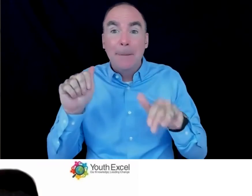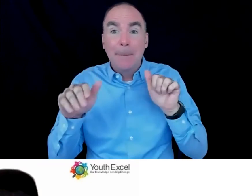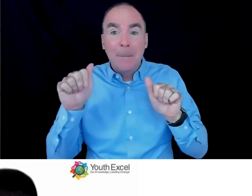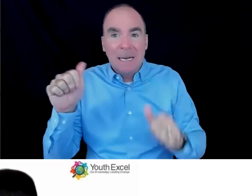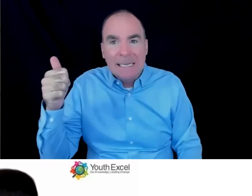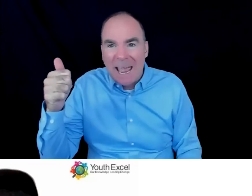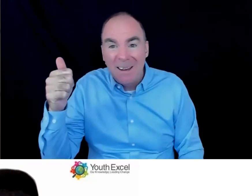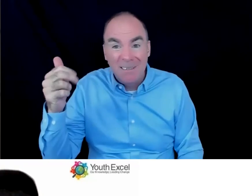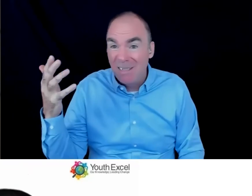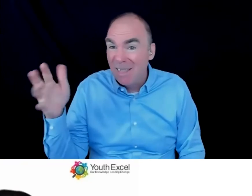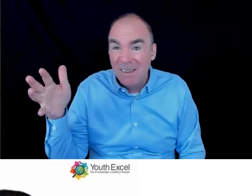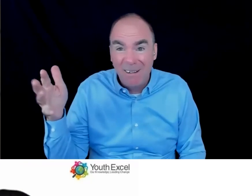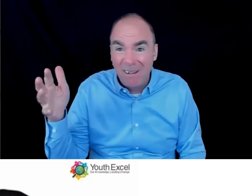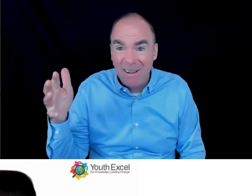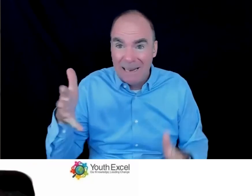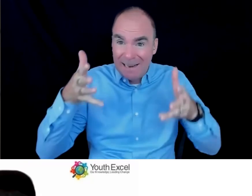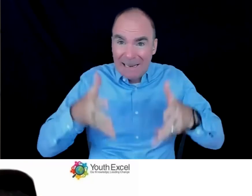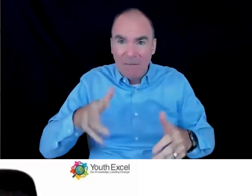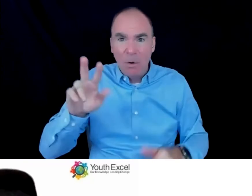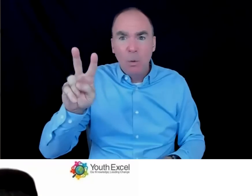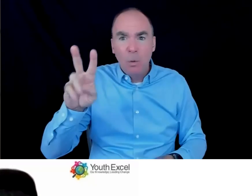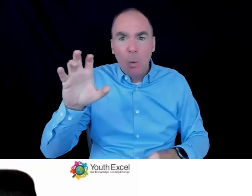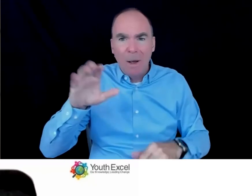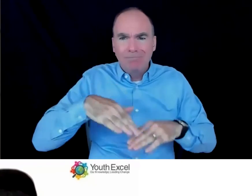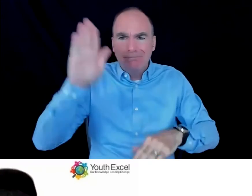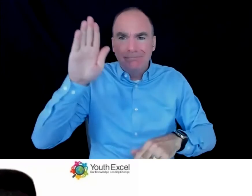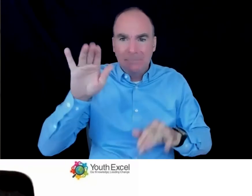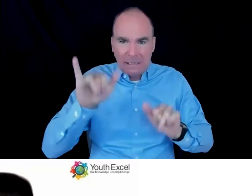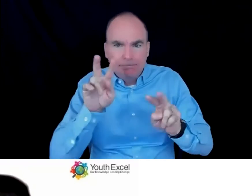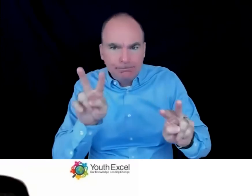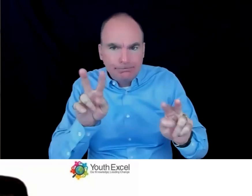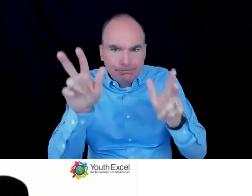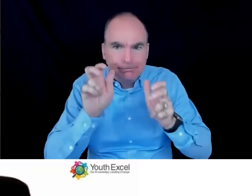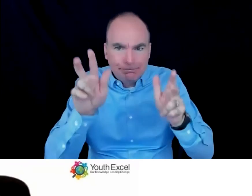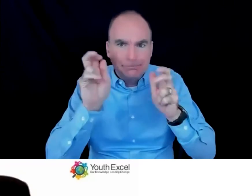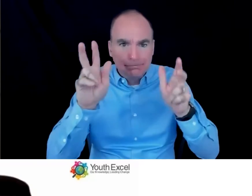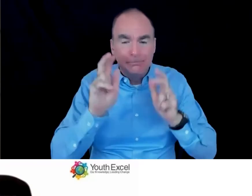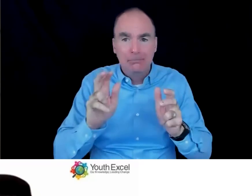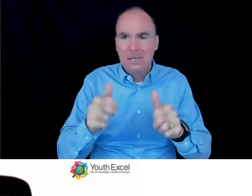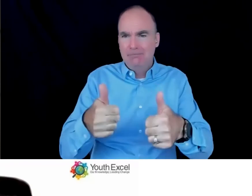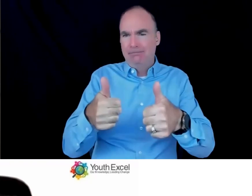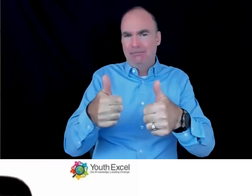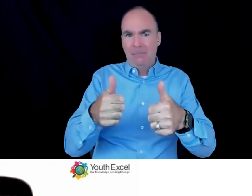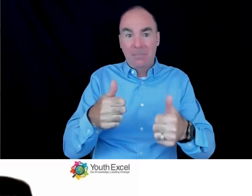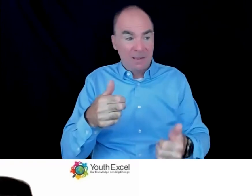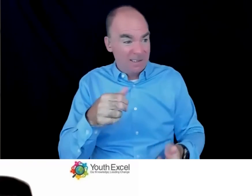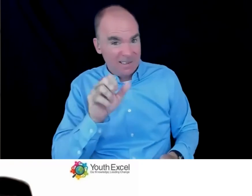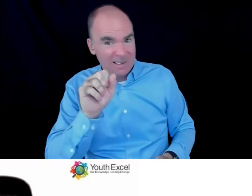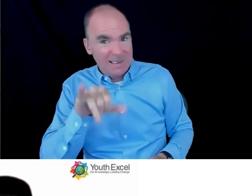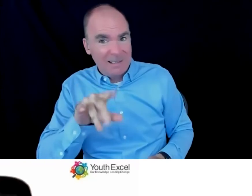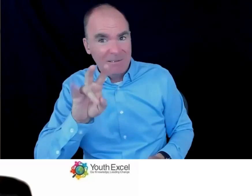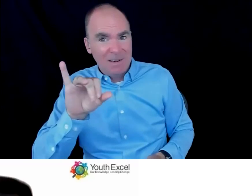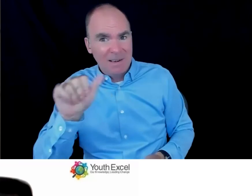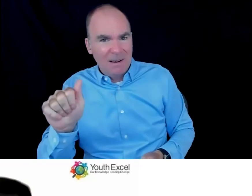remained constant for the 200 plus attendees who were present. And I don't know, maybe Sylvia, is there probably